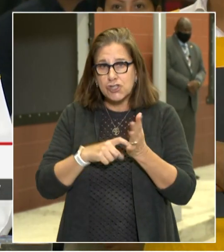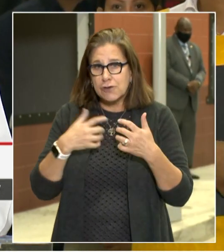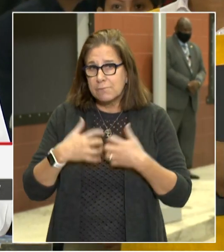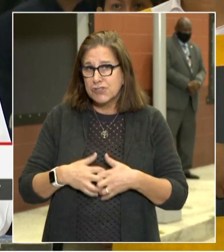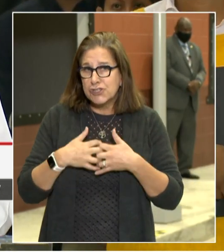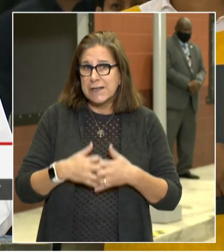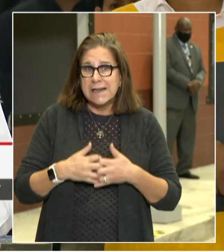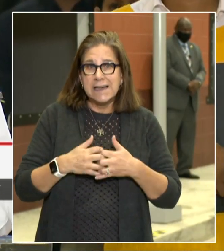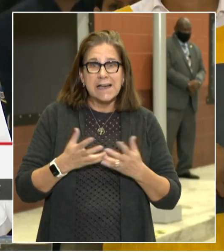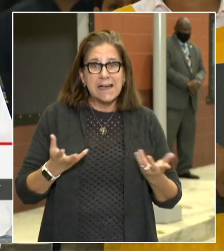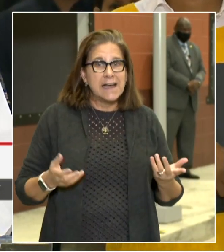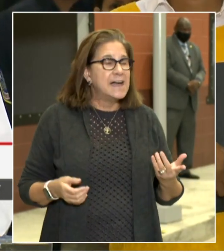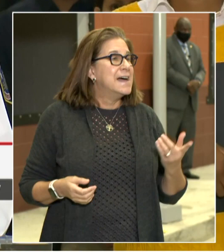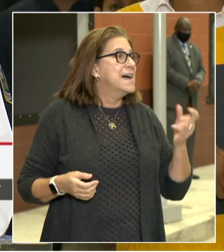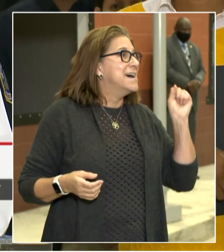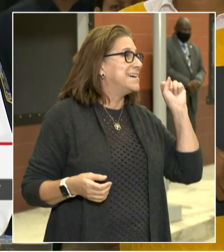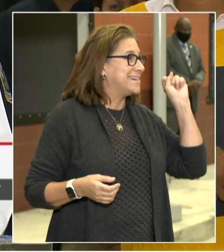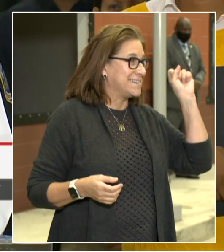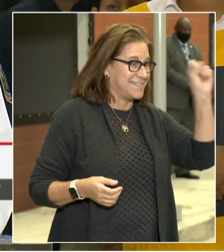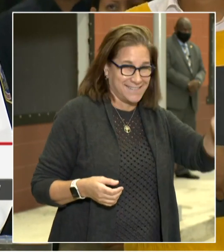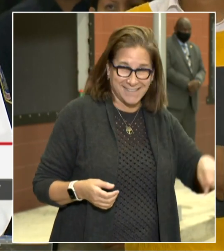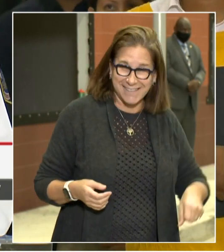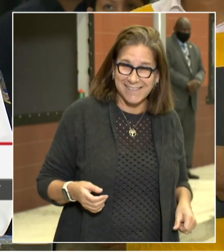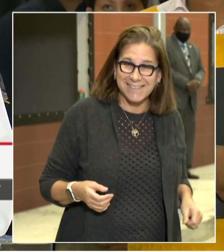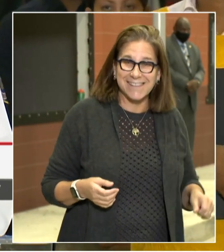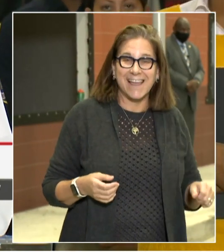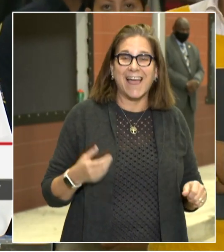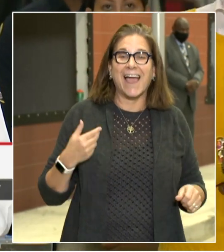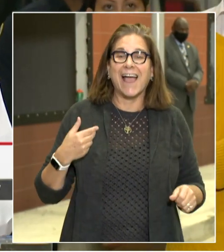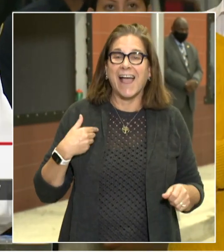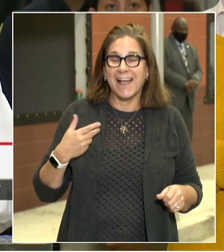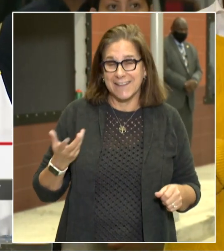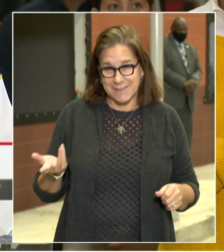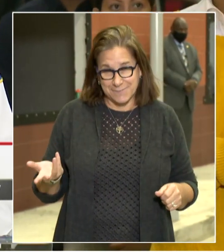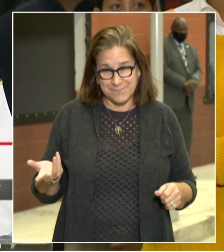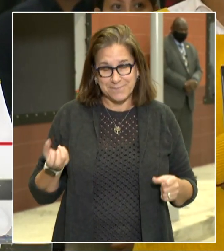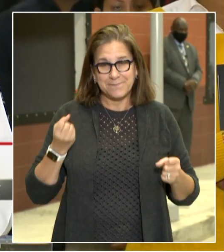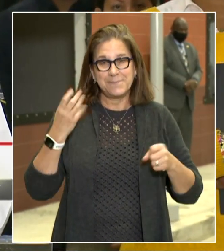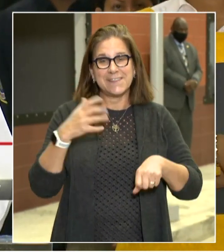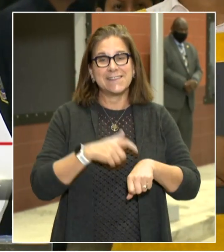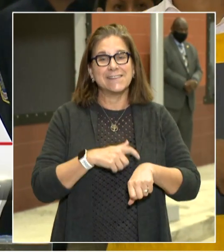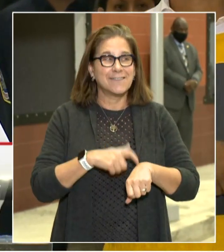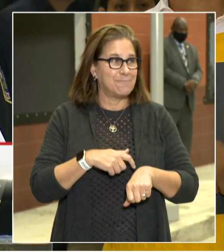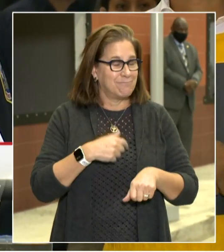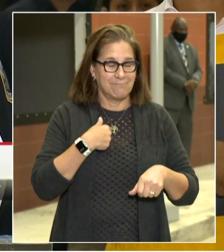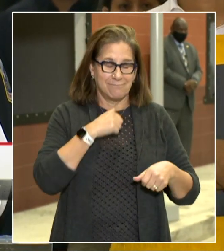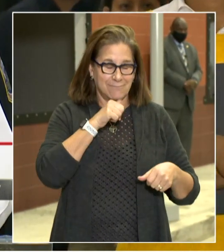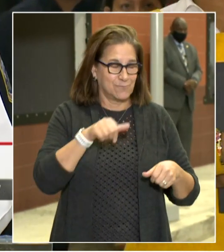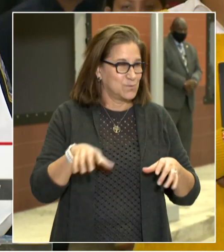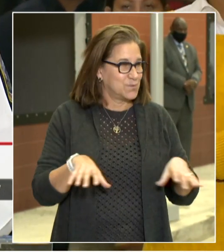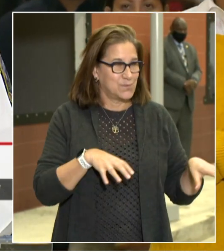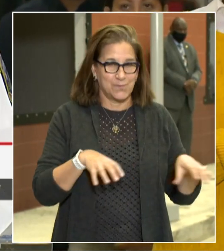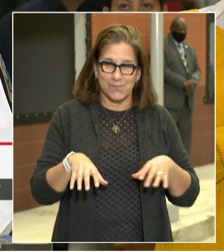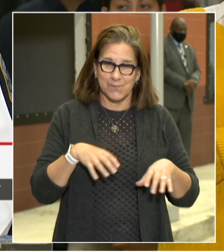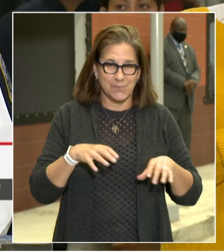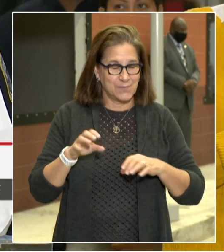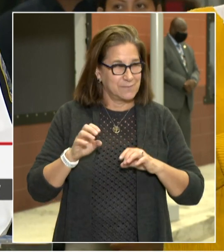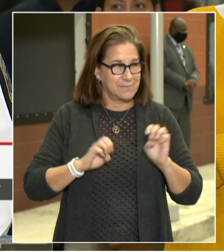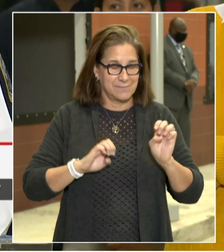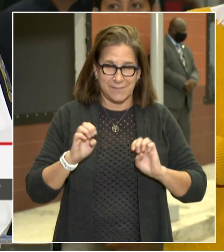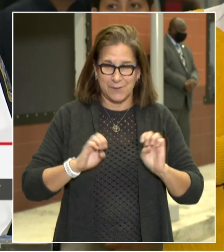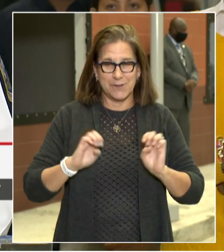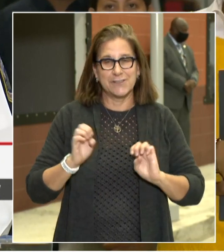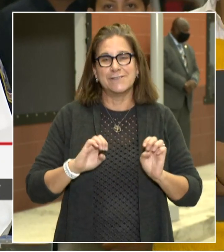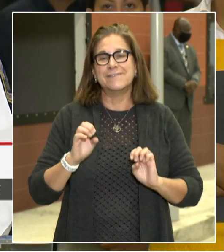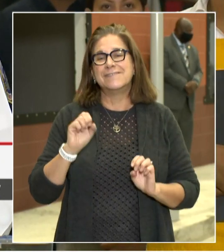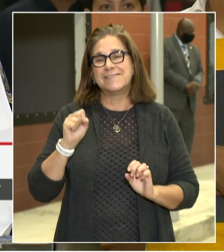this individual. And many times we just flat out, we just don't. Has it happened where they've actually been hired and you decided based on